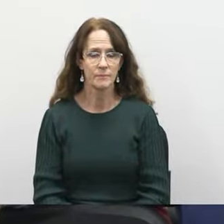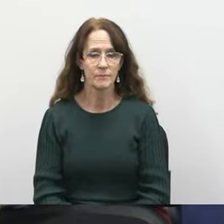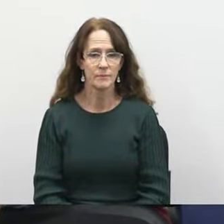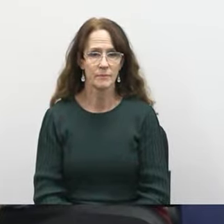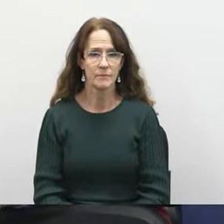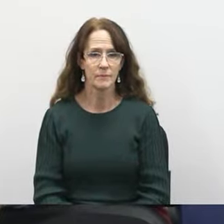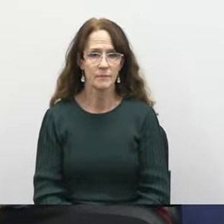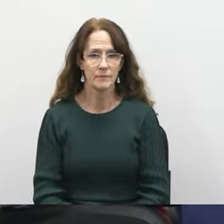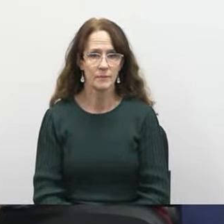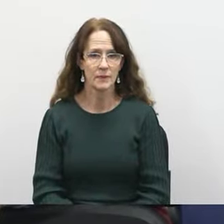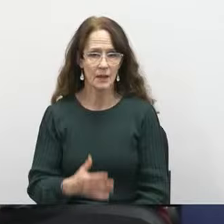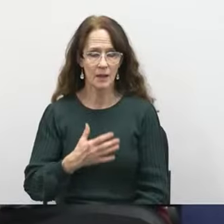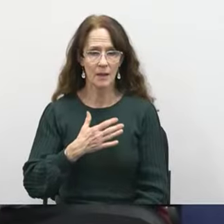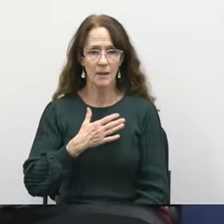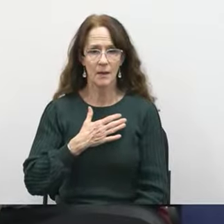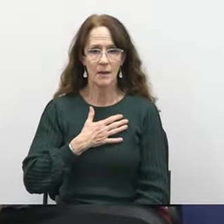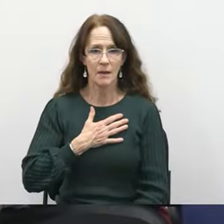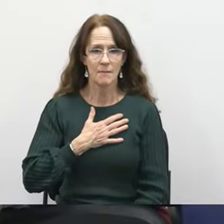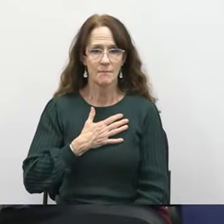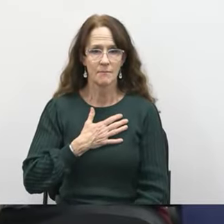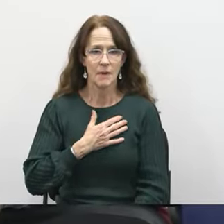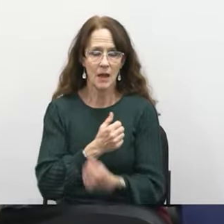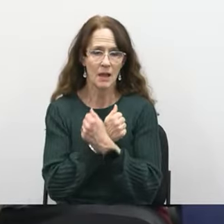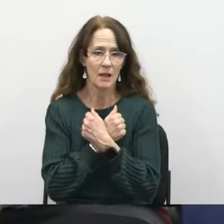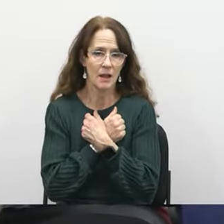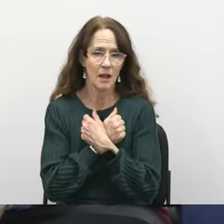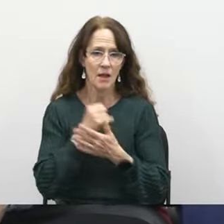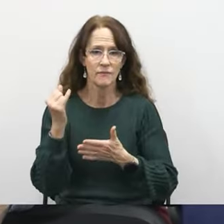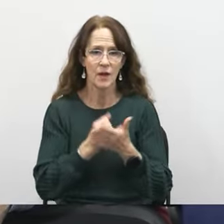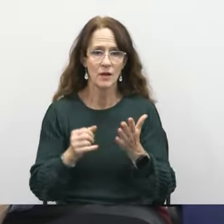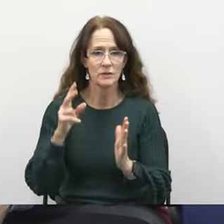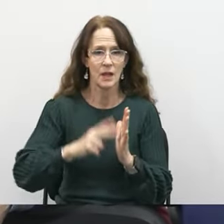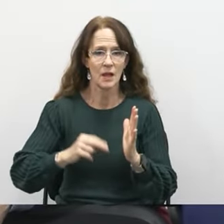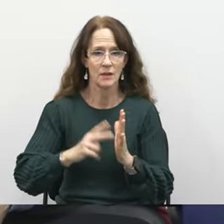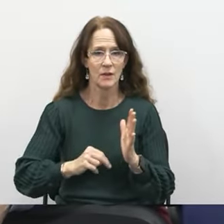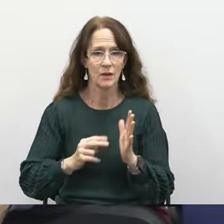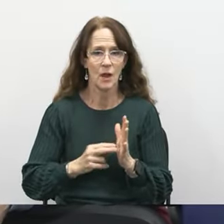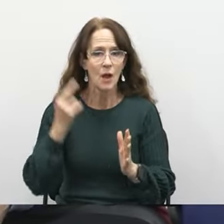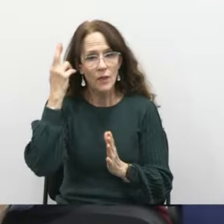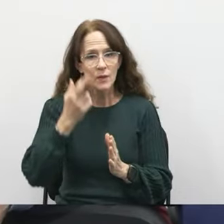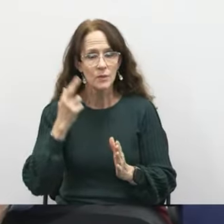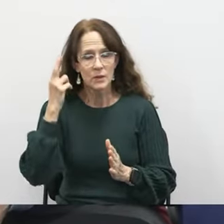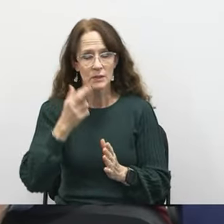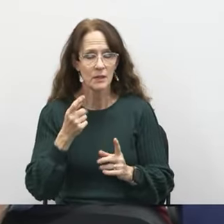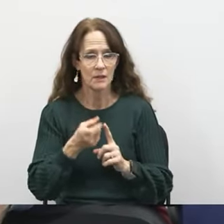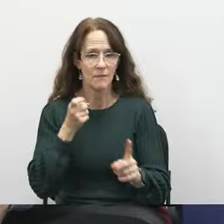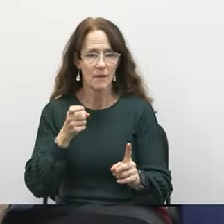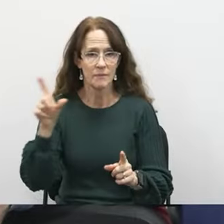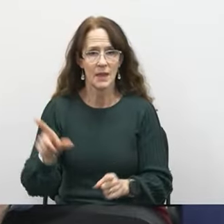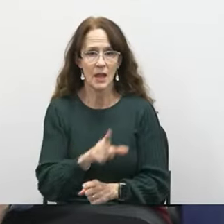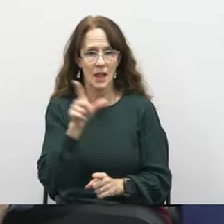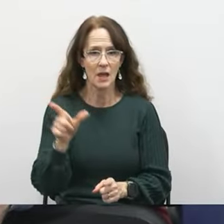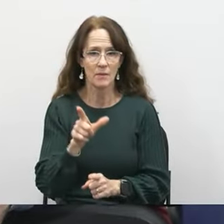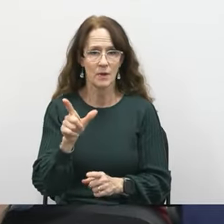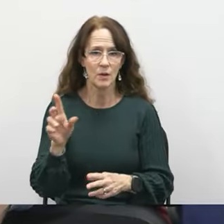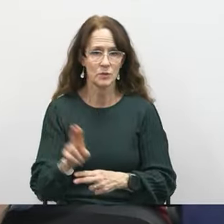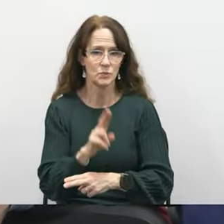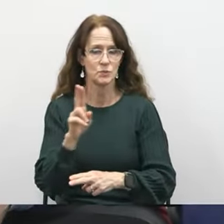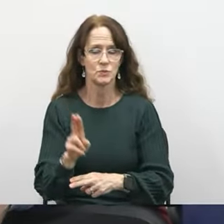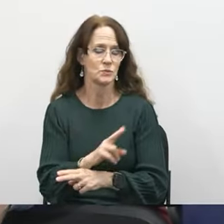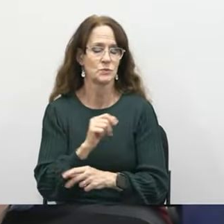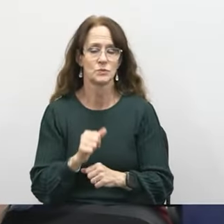Principally, my stewardship of the arts and literacy is a product of the library's extensive services. Whether it